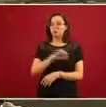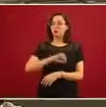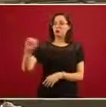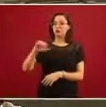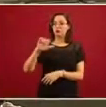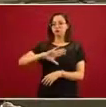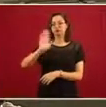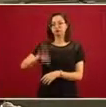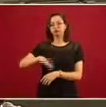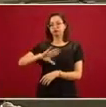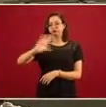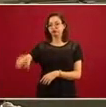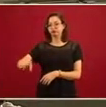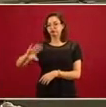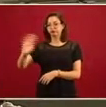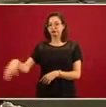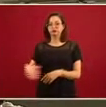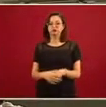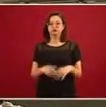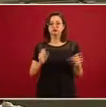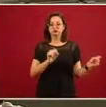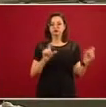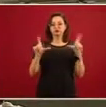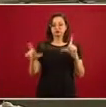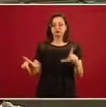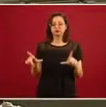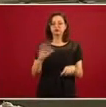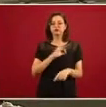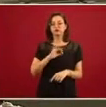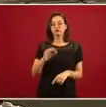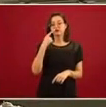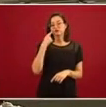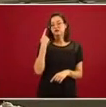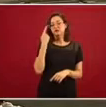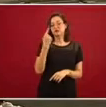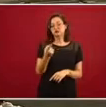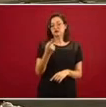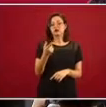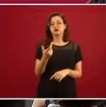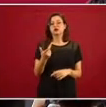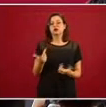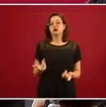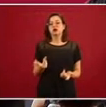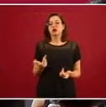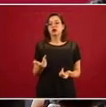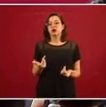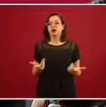And the fatality rate has gone up slightly on the over 60 age group.